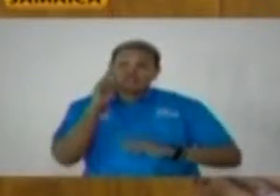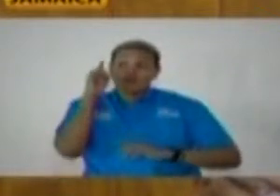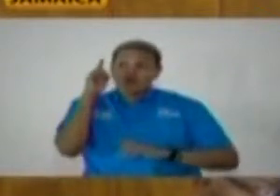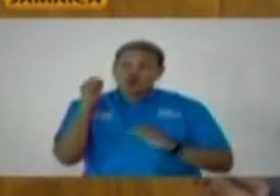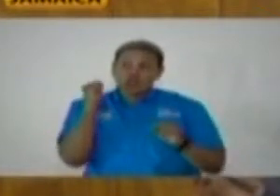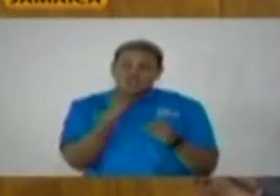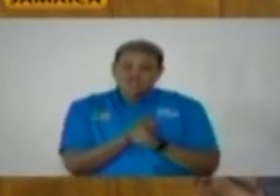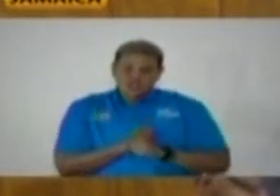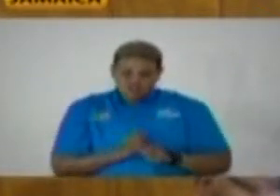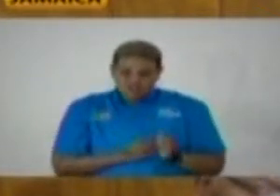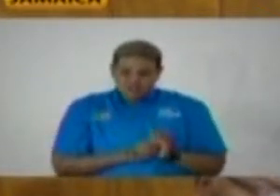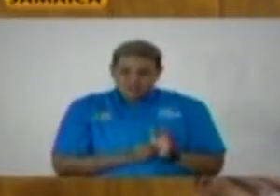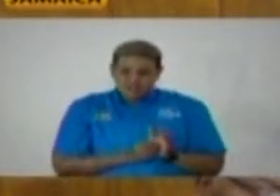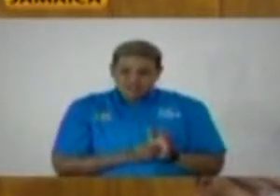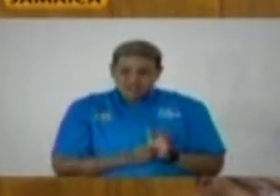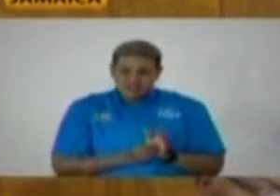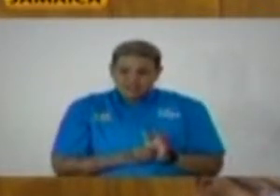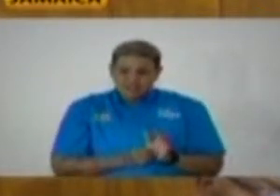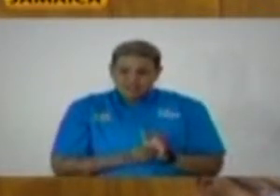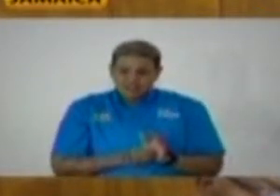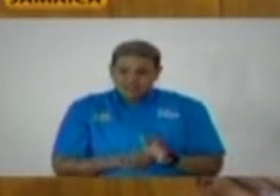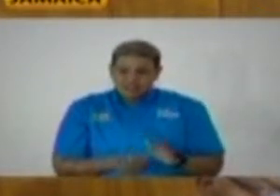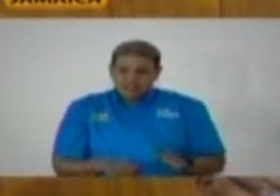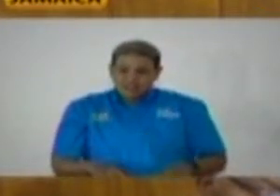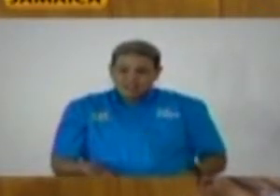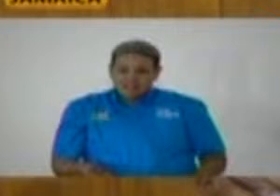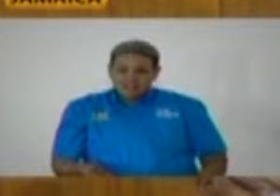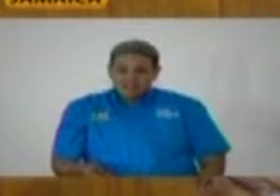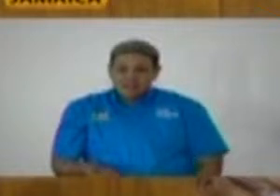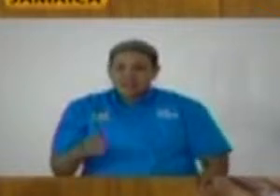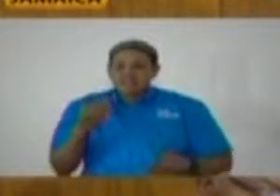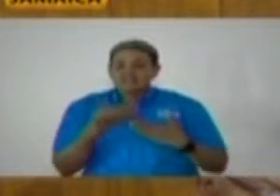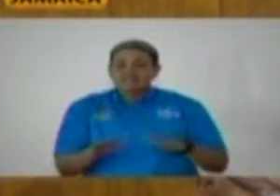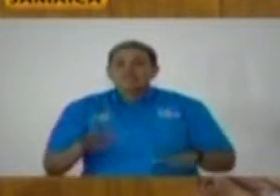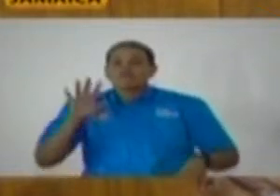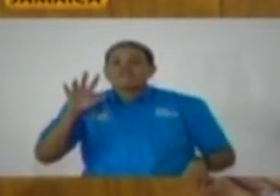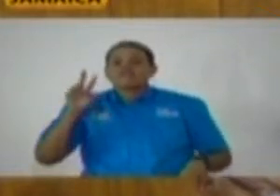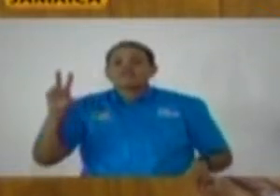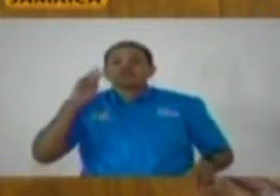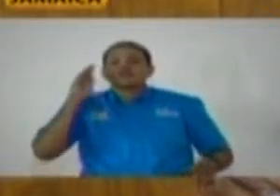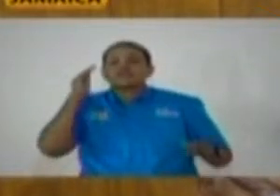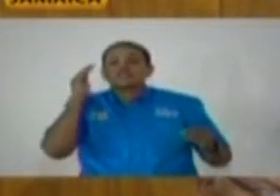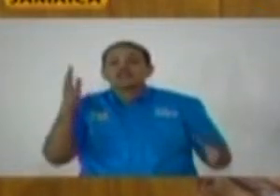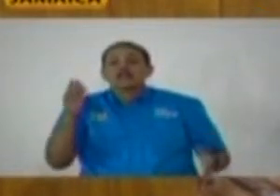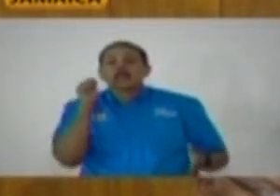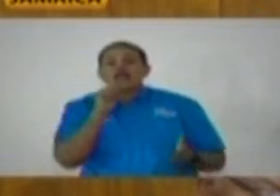a year. No, I'm going to divide it by 52 to tell you what